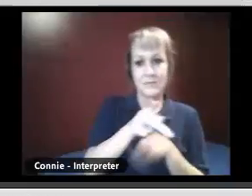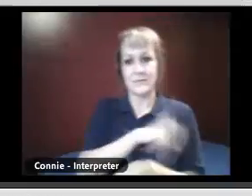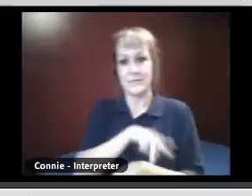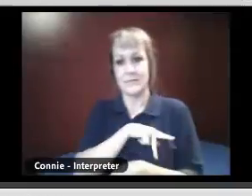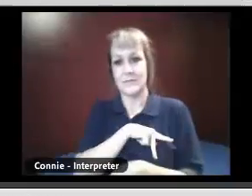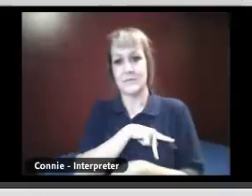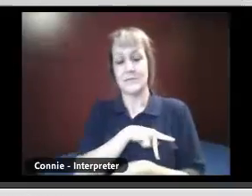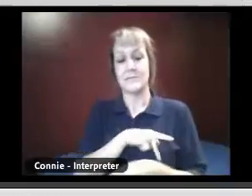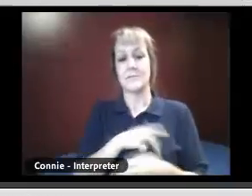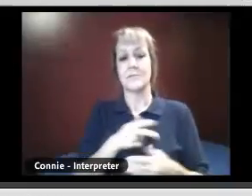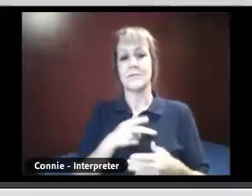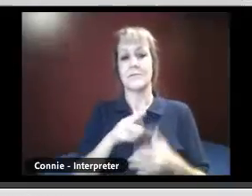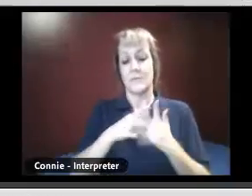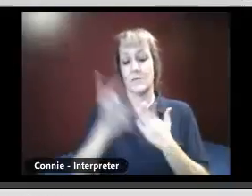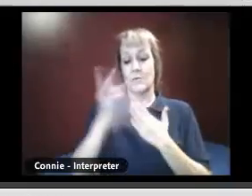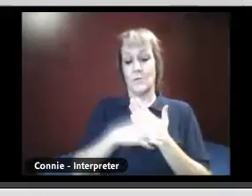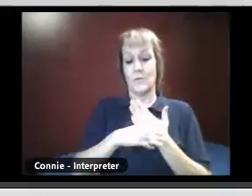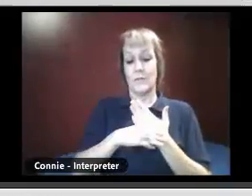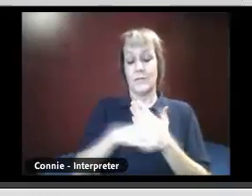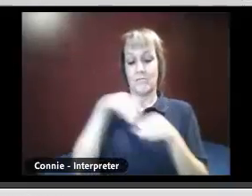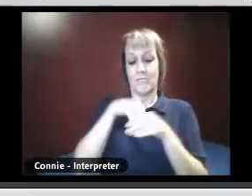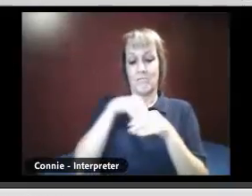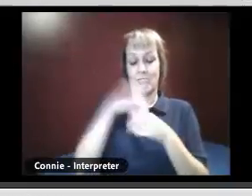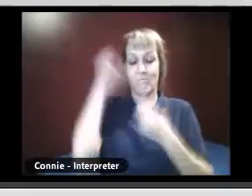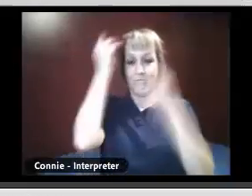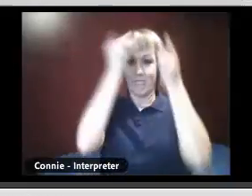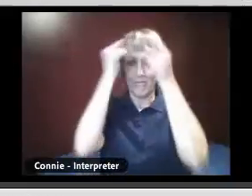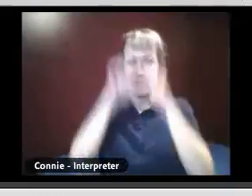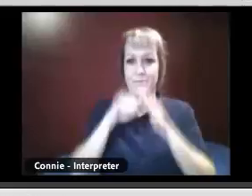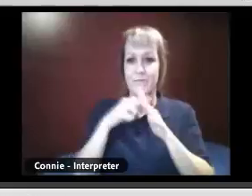programming, starts pretty much at a very young age.